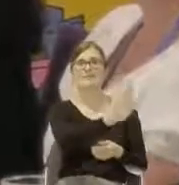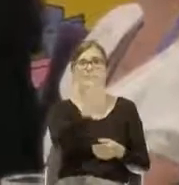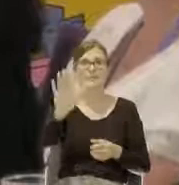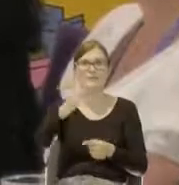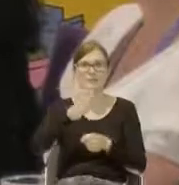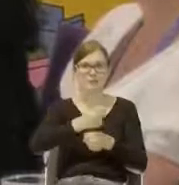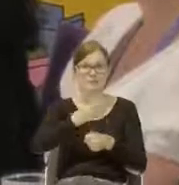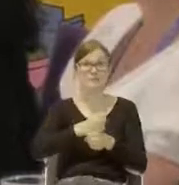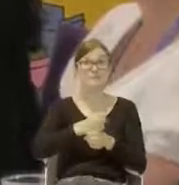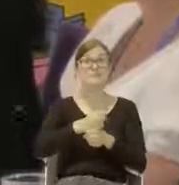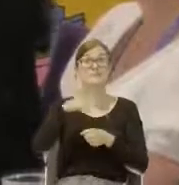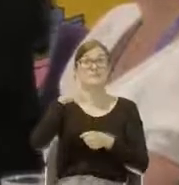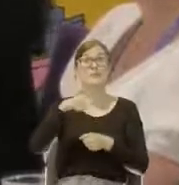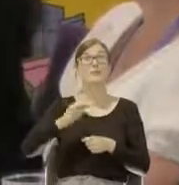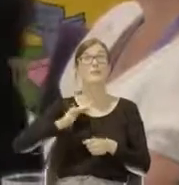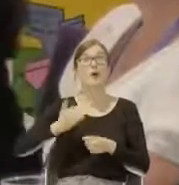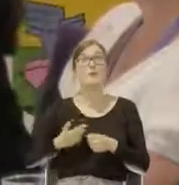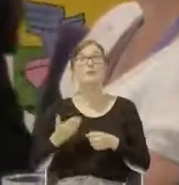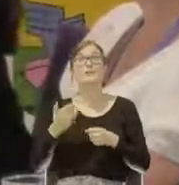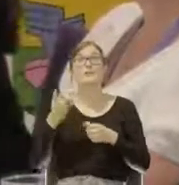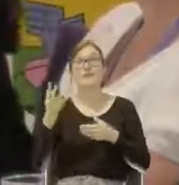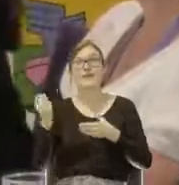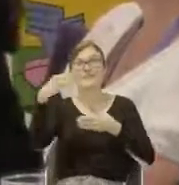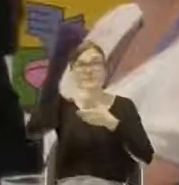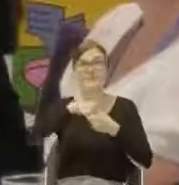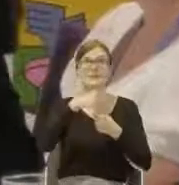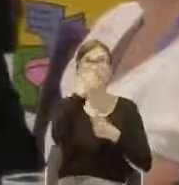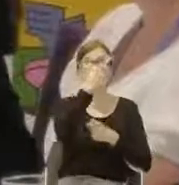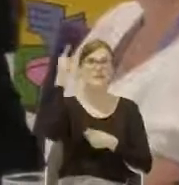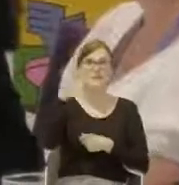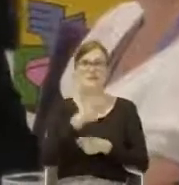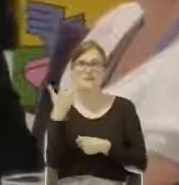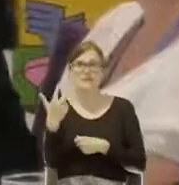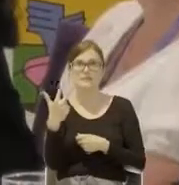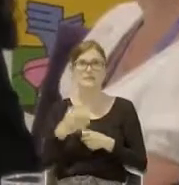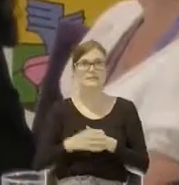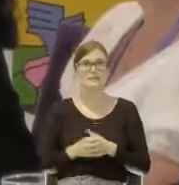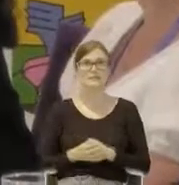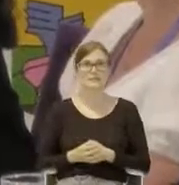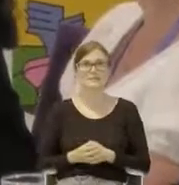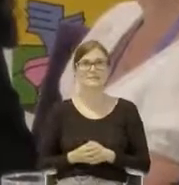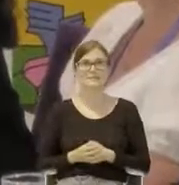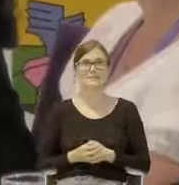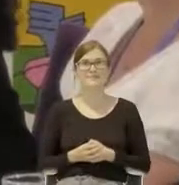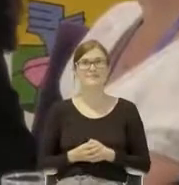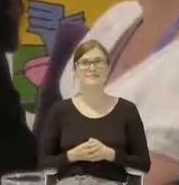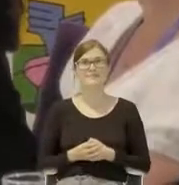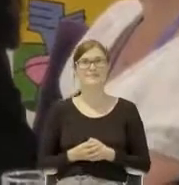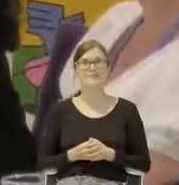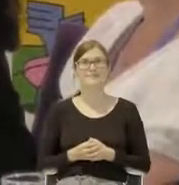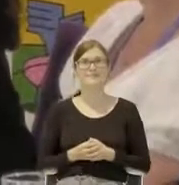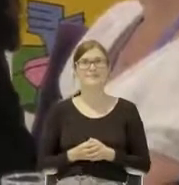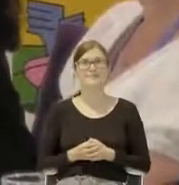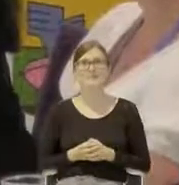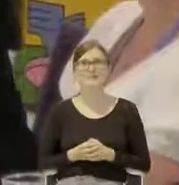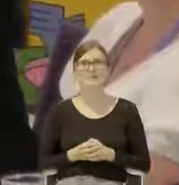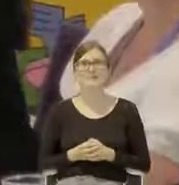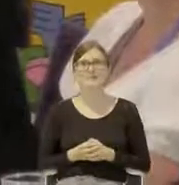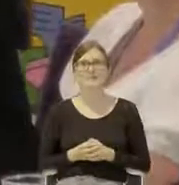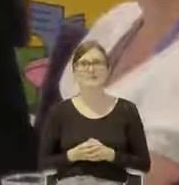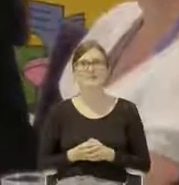your community. They are the nurses who had to be in the front lines and in the trenches